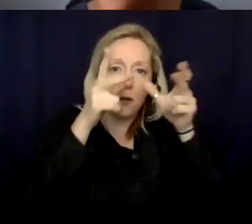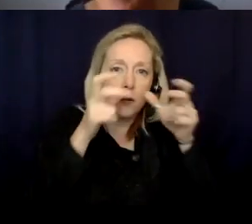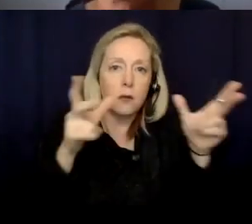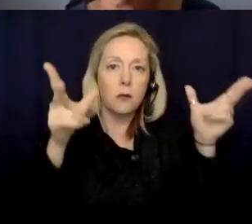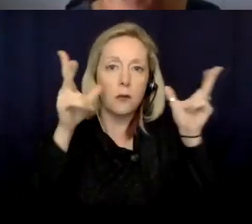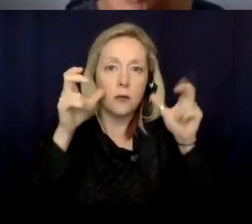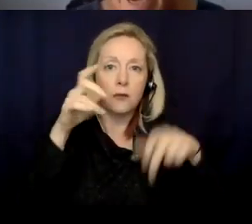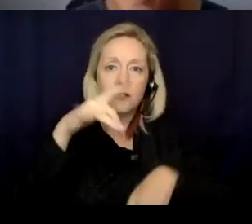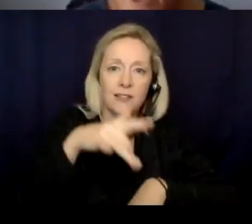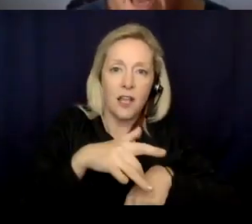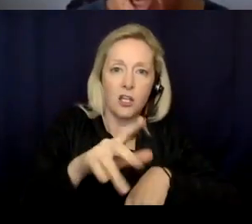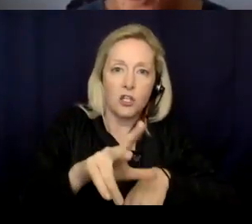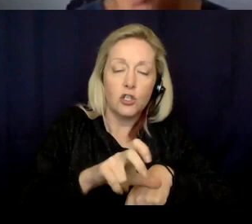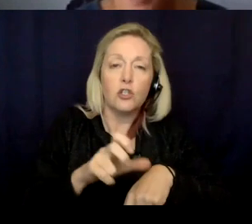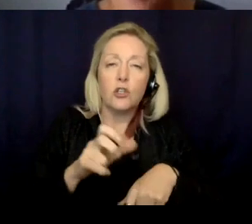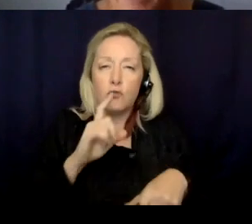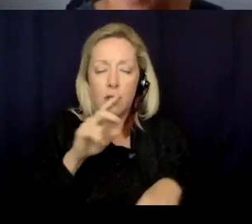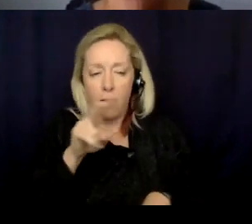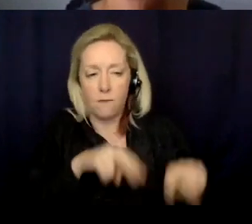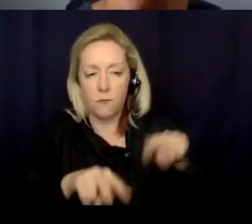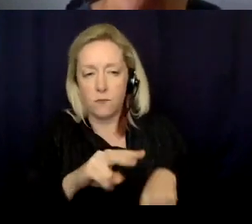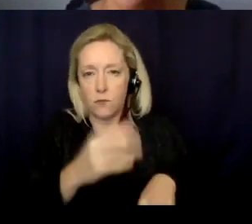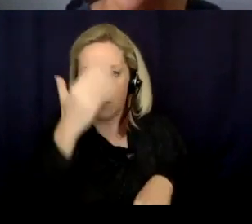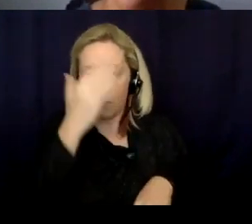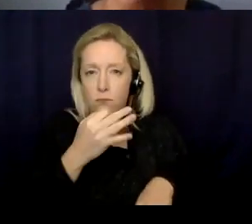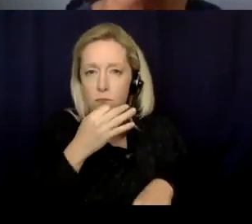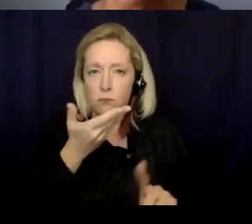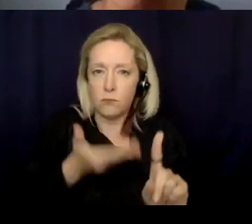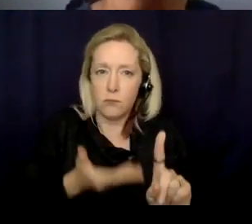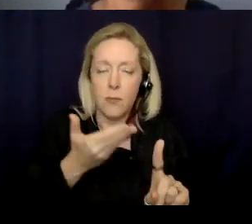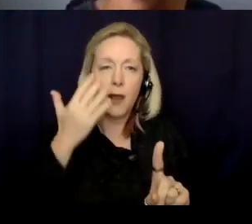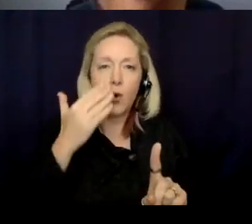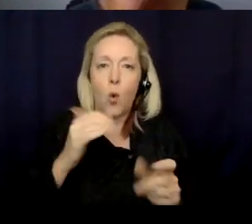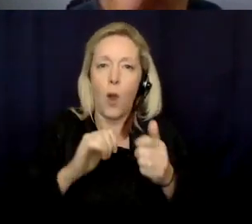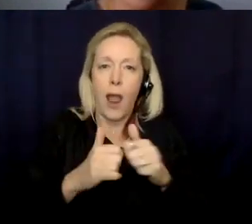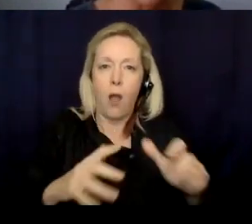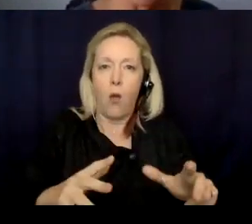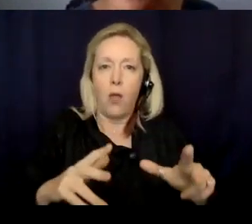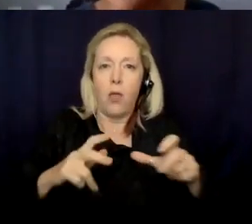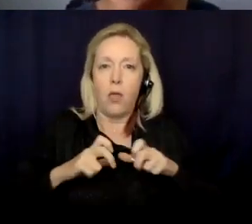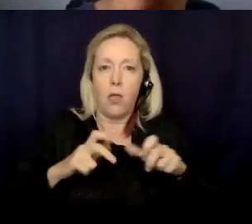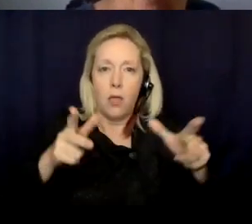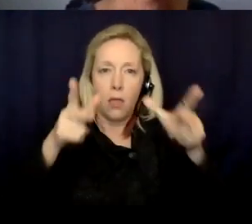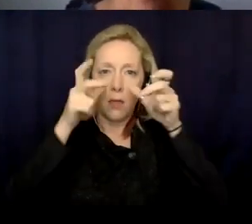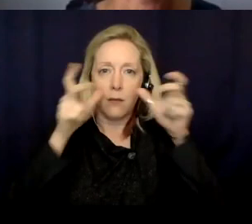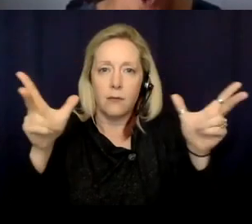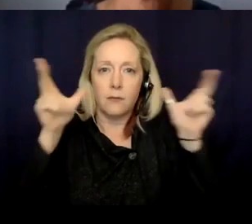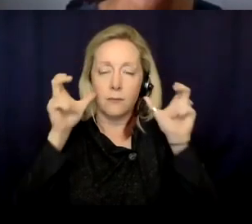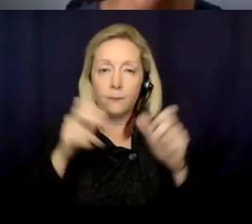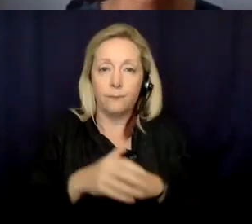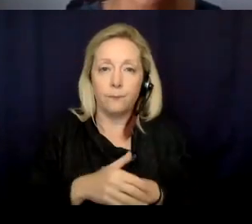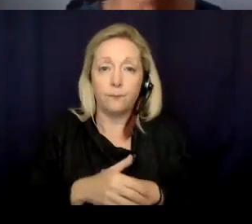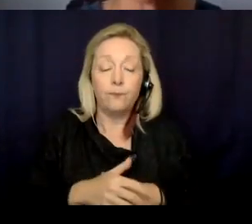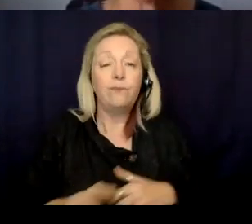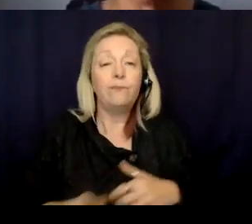what channels they use and how they use them. And then that distracting environment, we